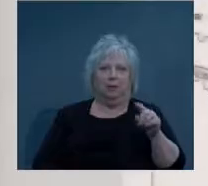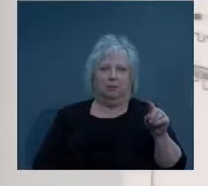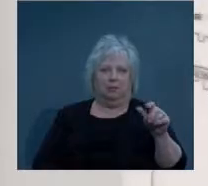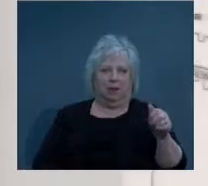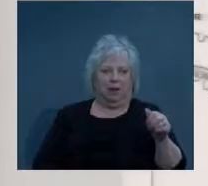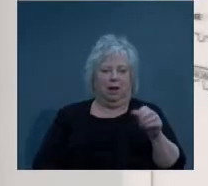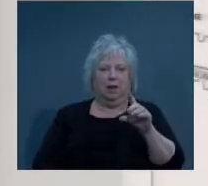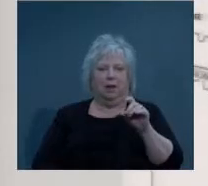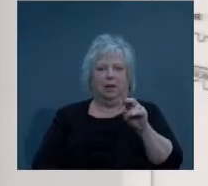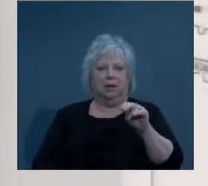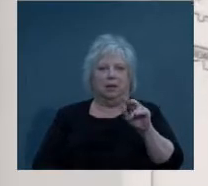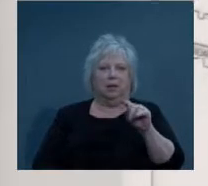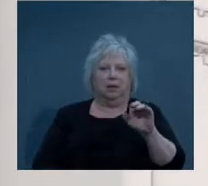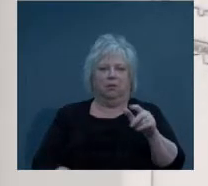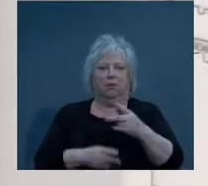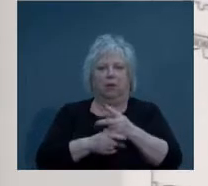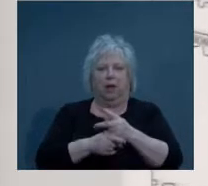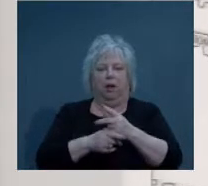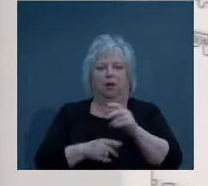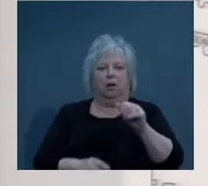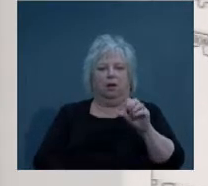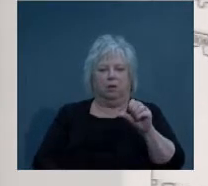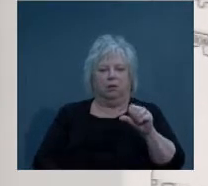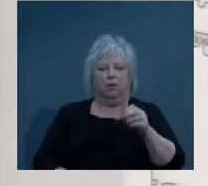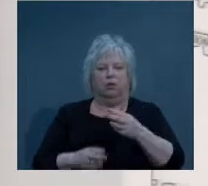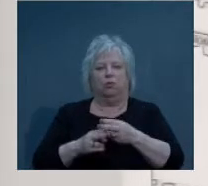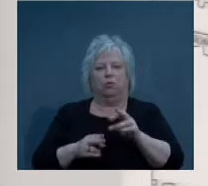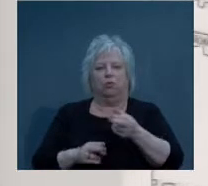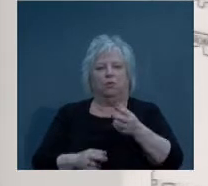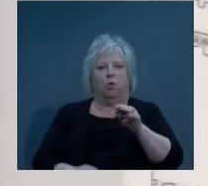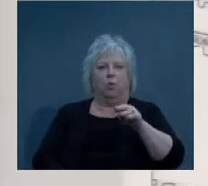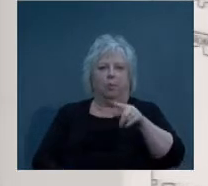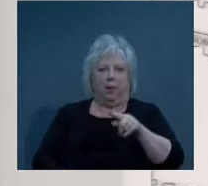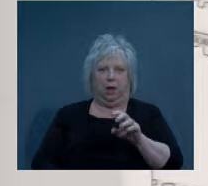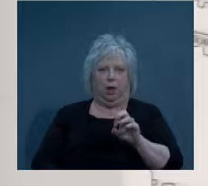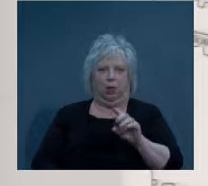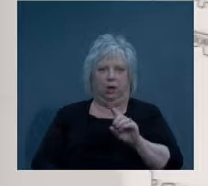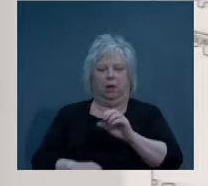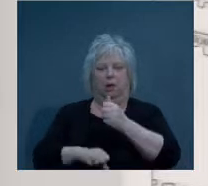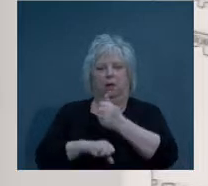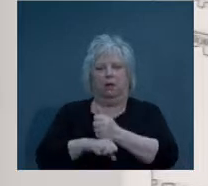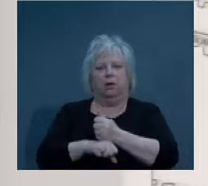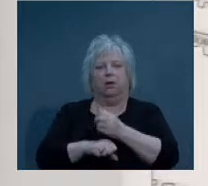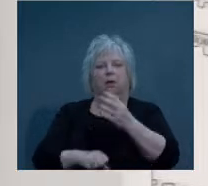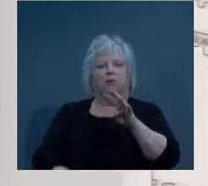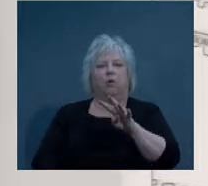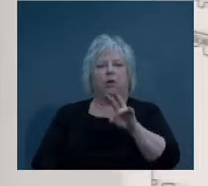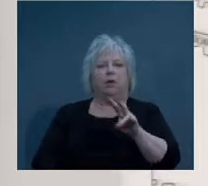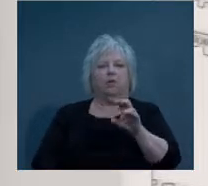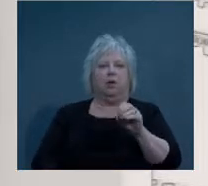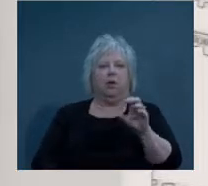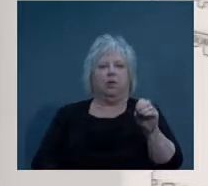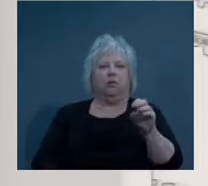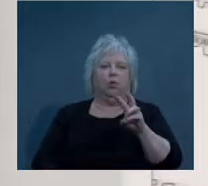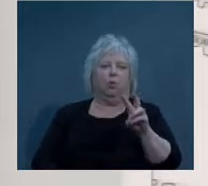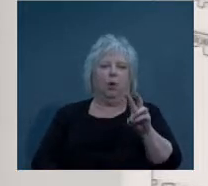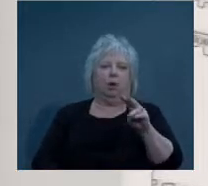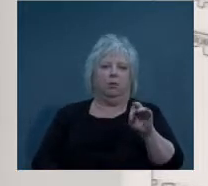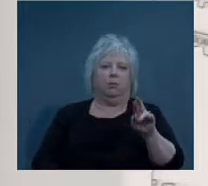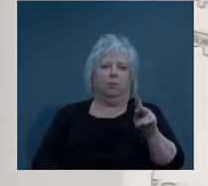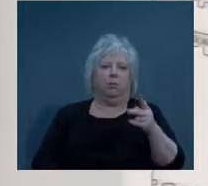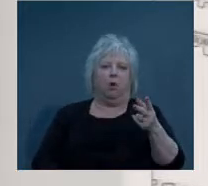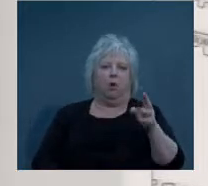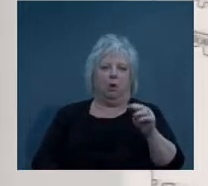Z-2110-A, Dental Care Associates, short form POD, located at 4700 West Markham